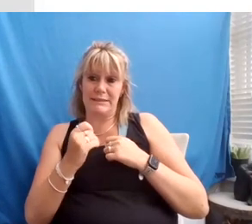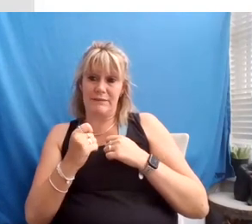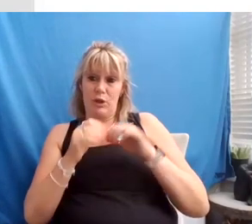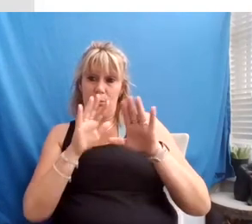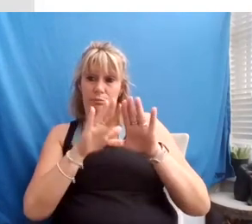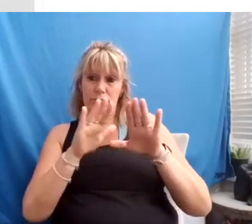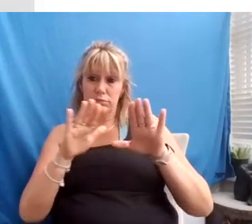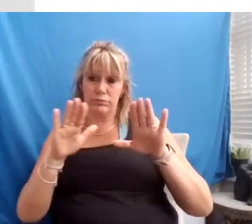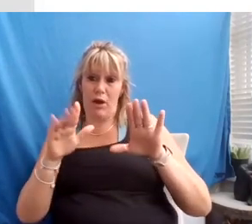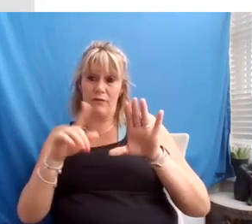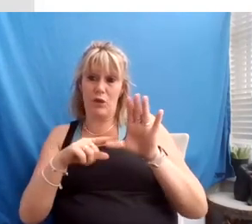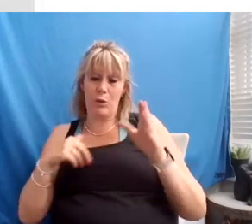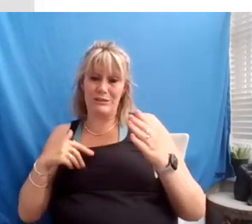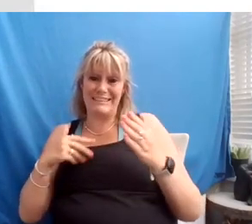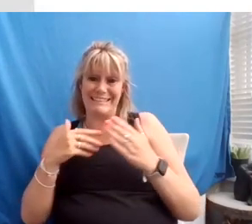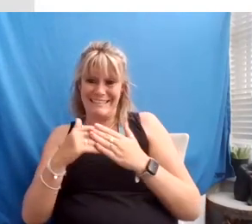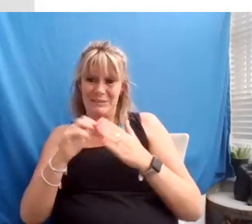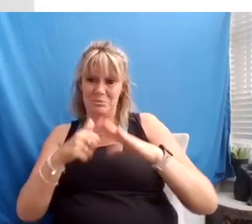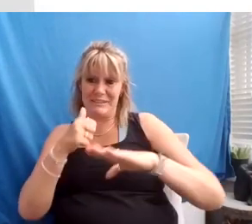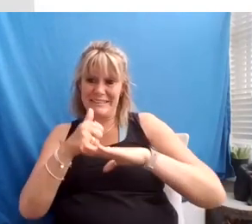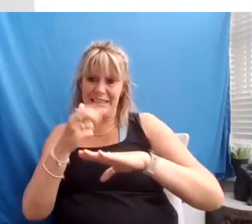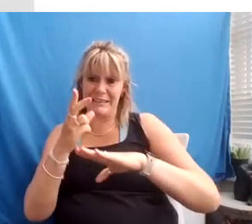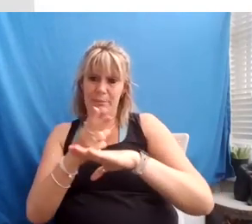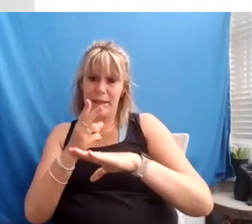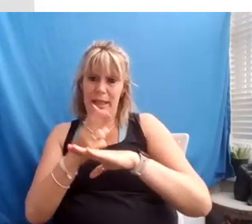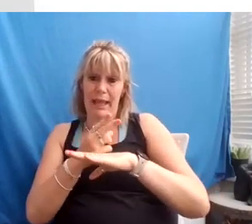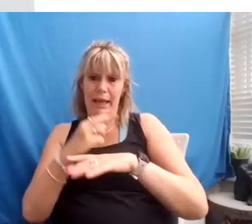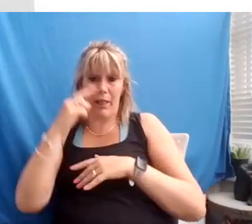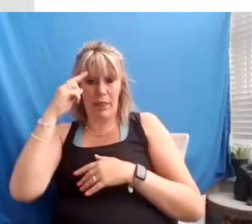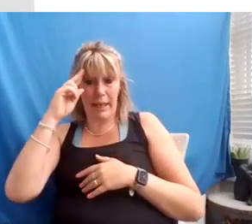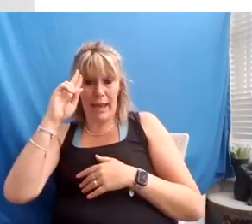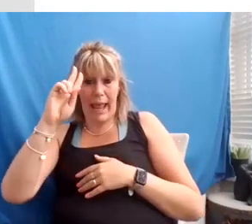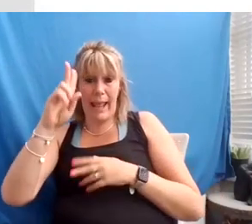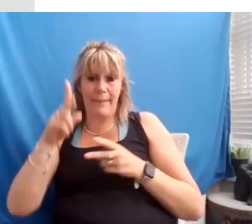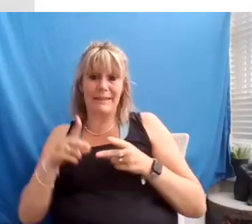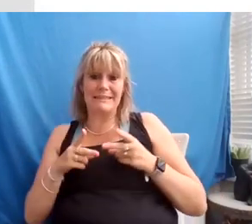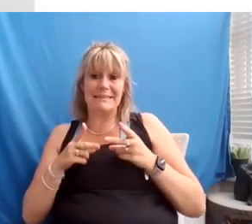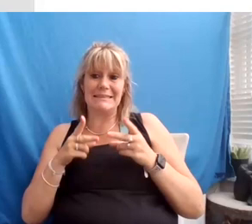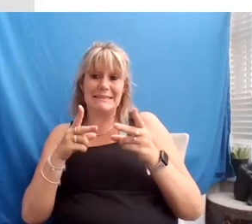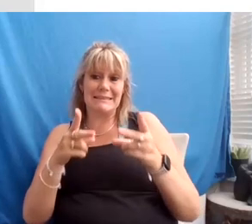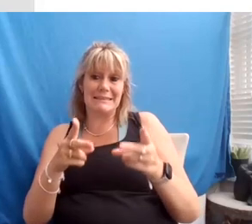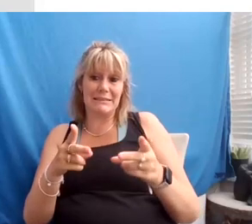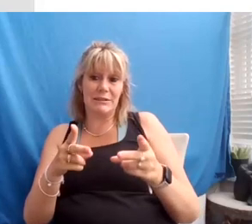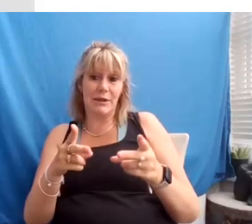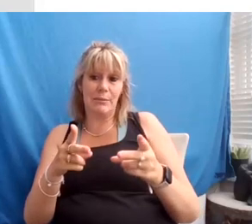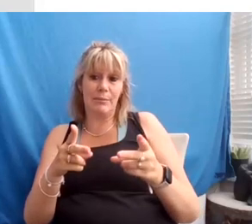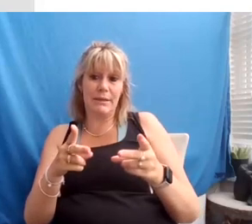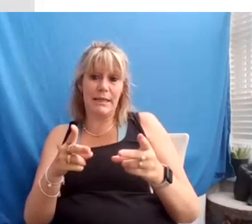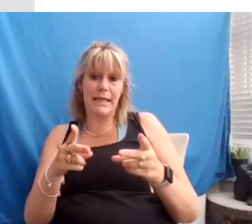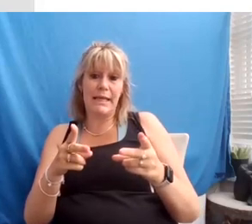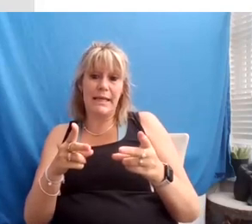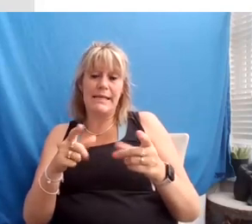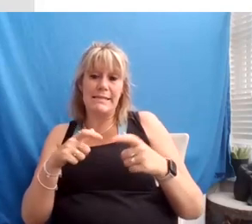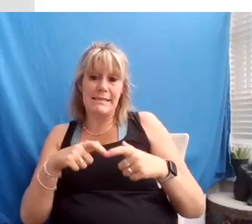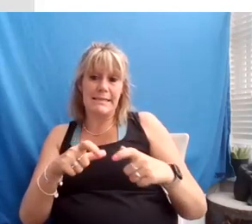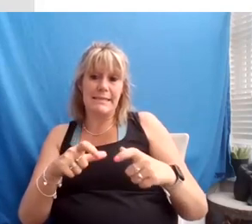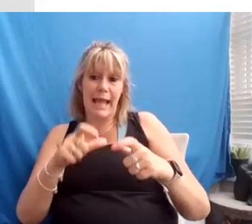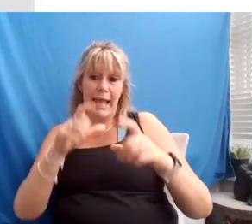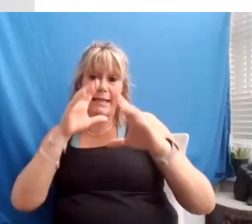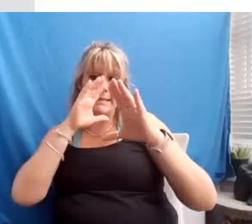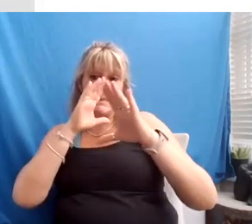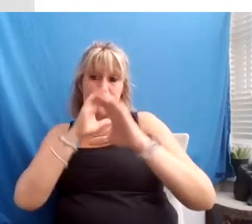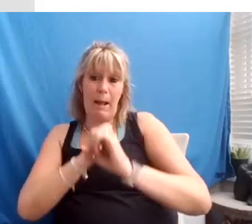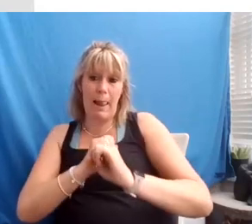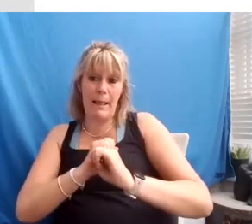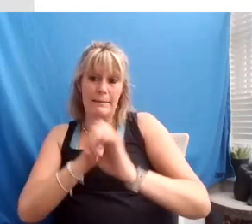after all those years. And it's called System Sustained Silence, which is actually a comment on the